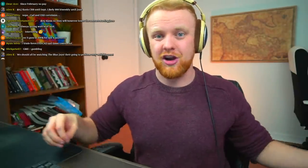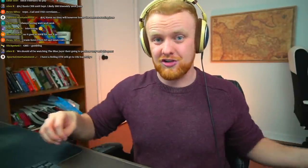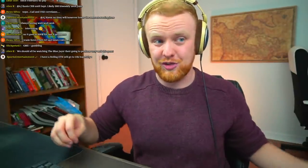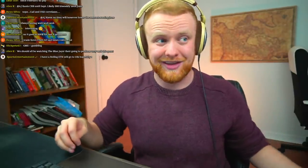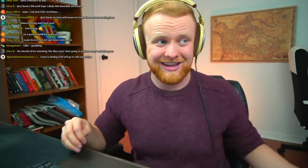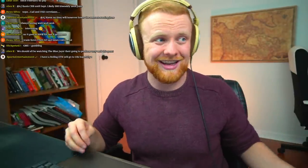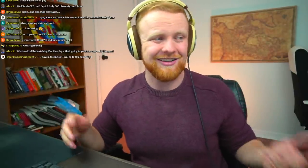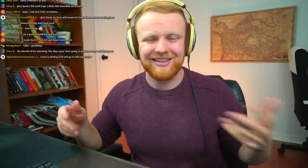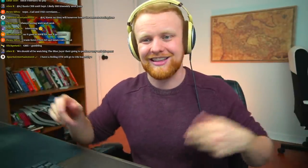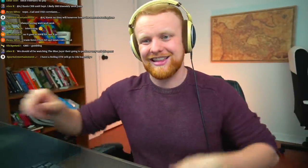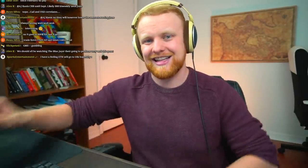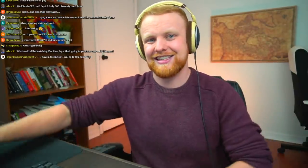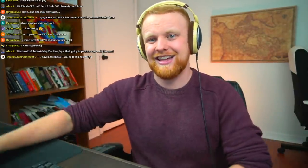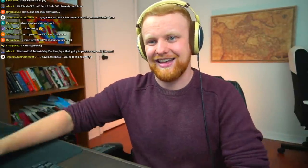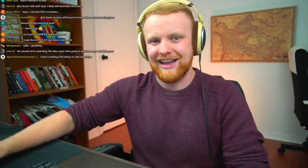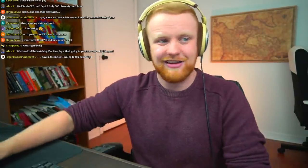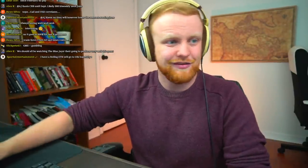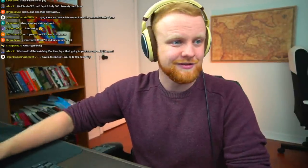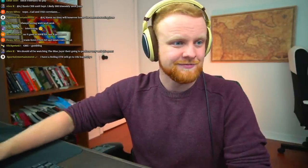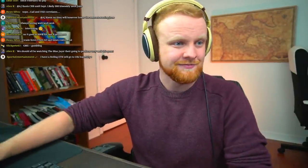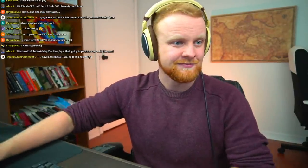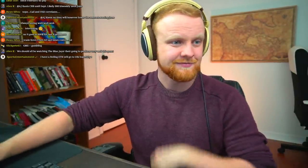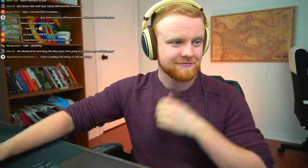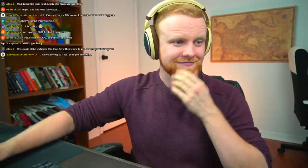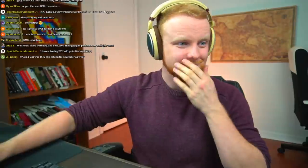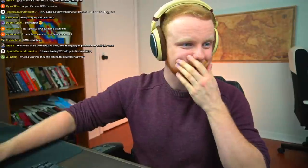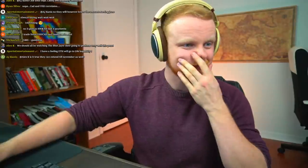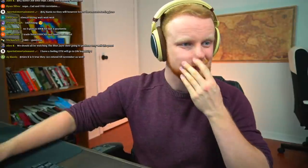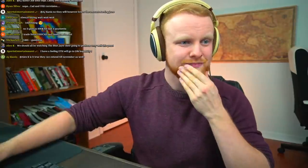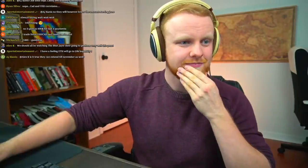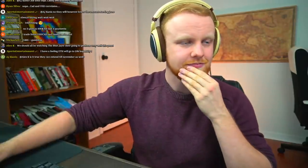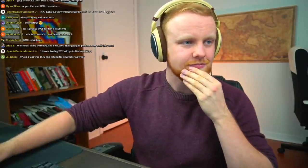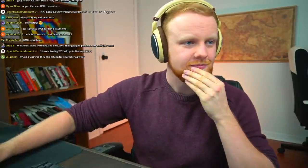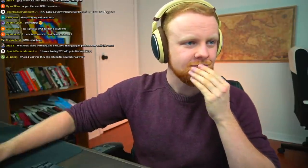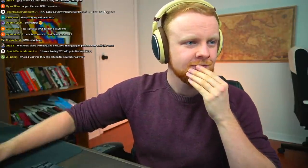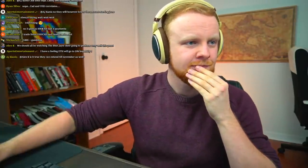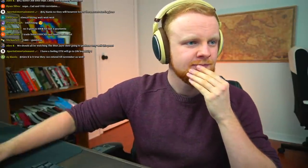result aren't doing it now, I think that's a negative.